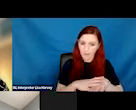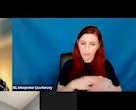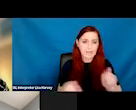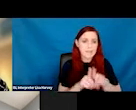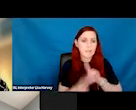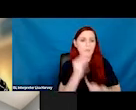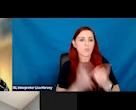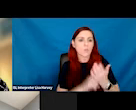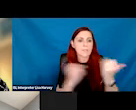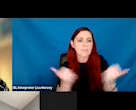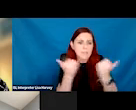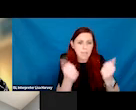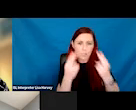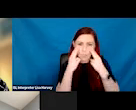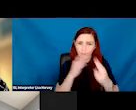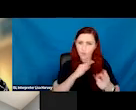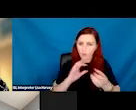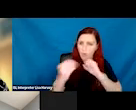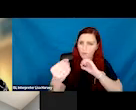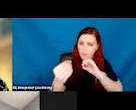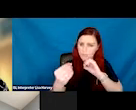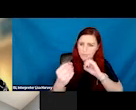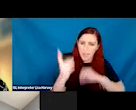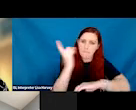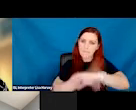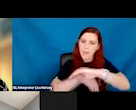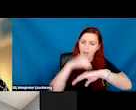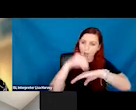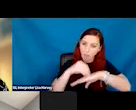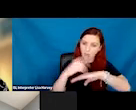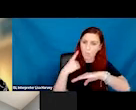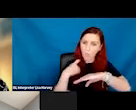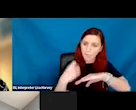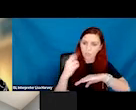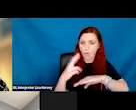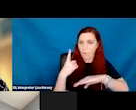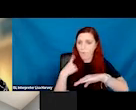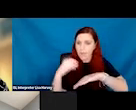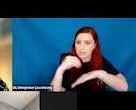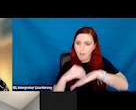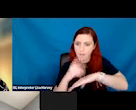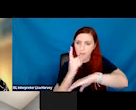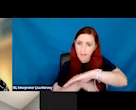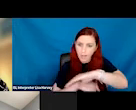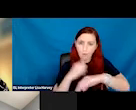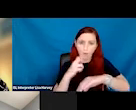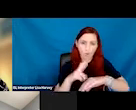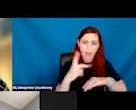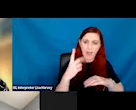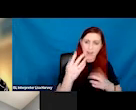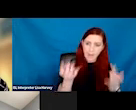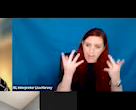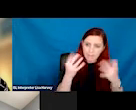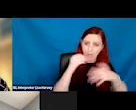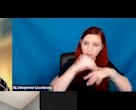good contrast, you know, black on white or white on black or light color against a dark color is very